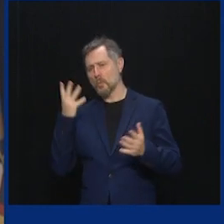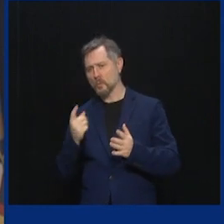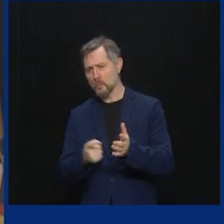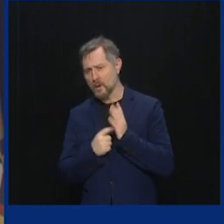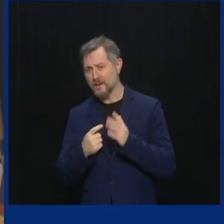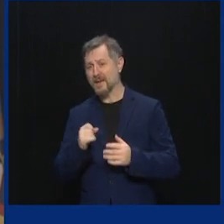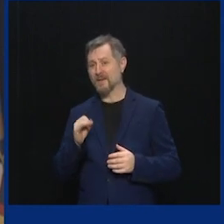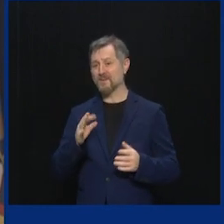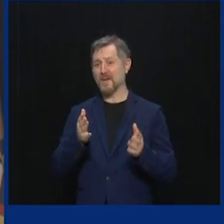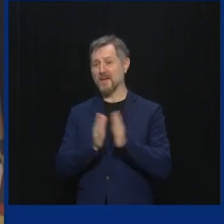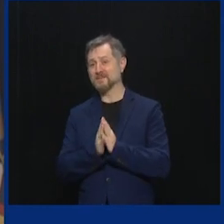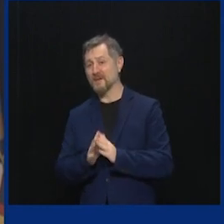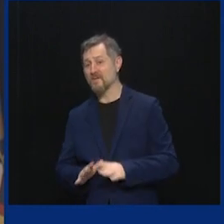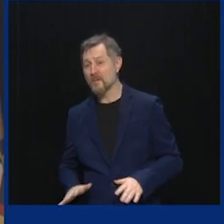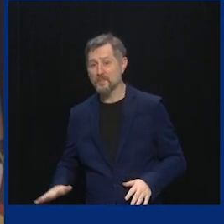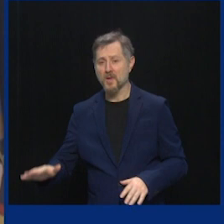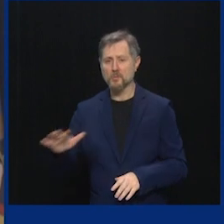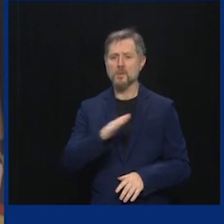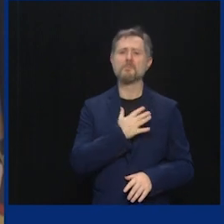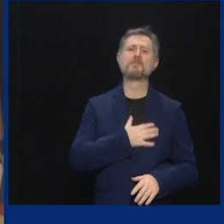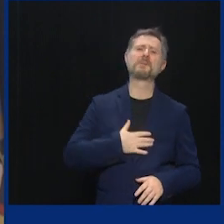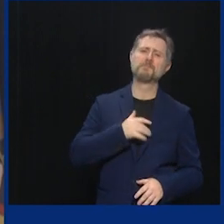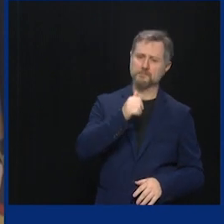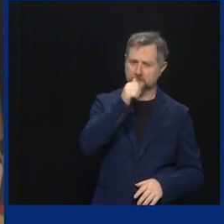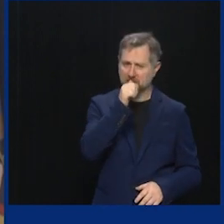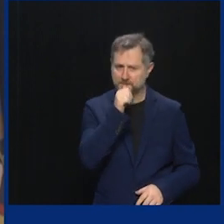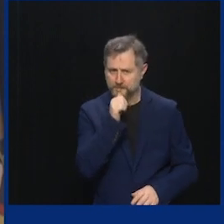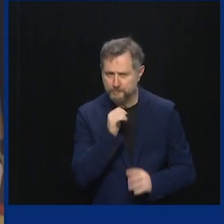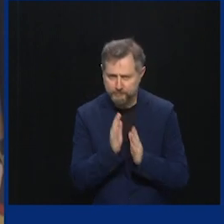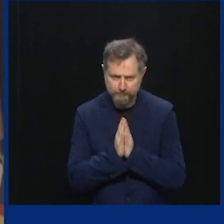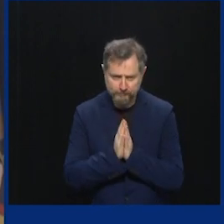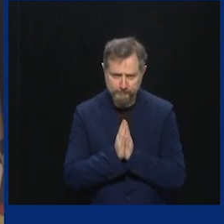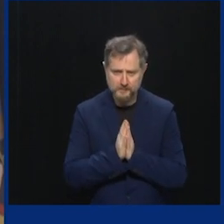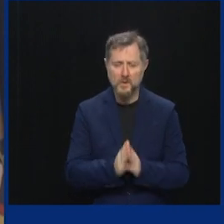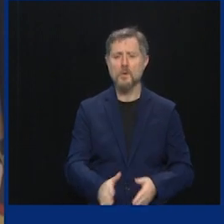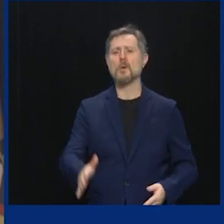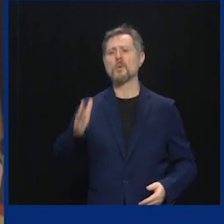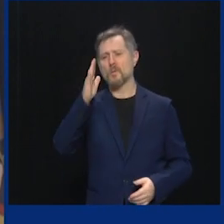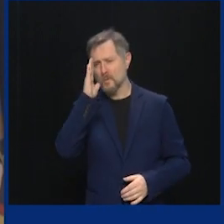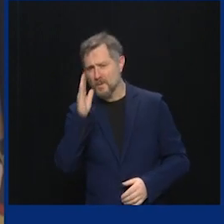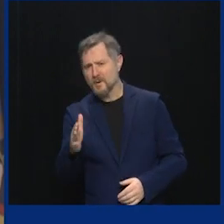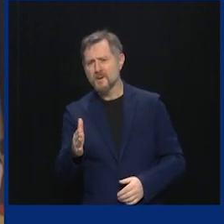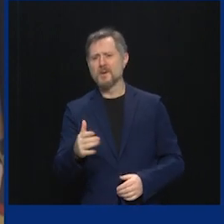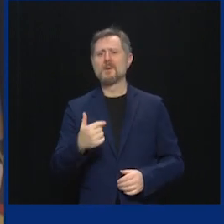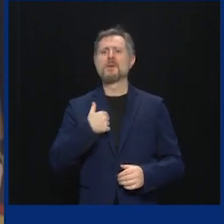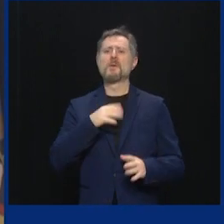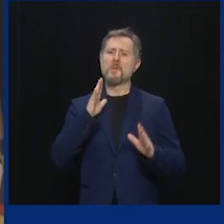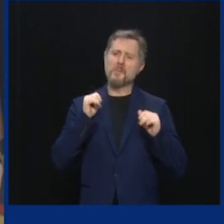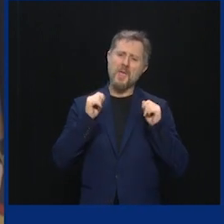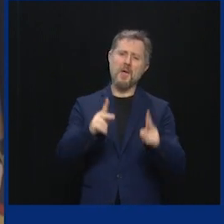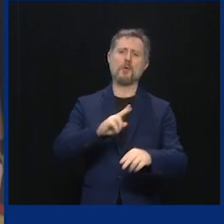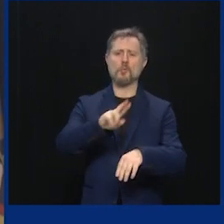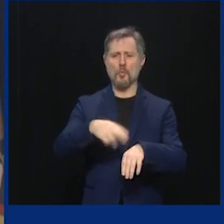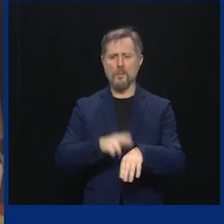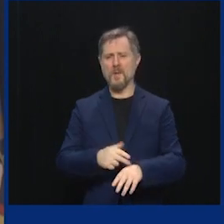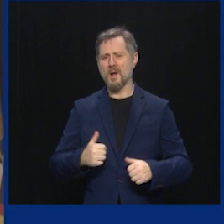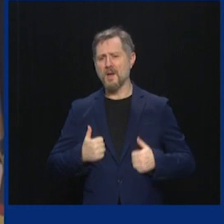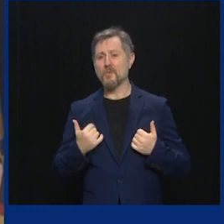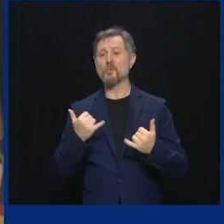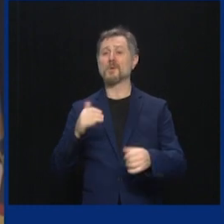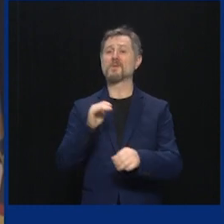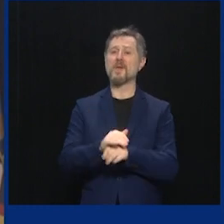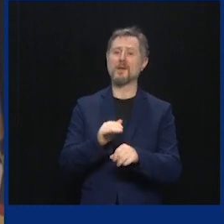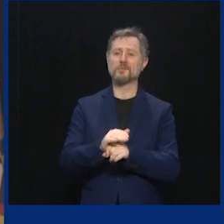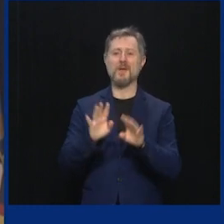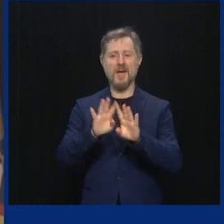ask New Yorkers, just hang in there with us a little bit longer. We will get all of our beloved activities back up. I'll be lighting a menorah tonight. We're going to